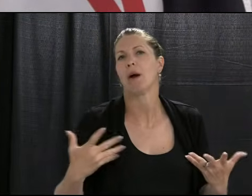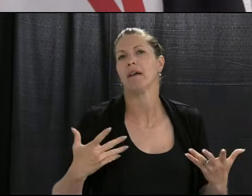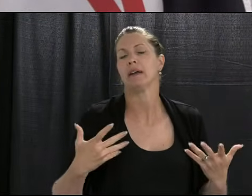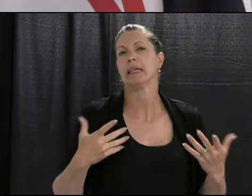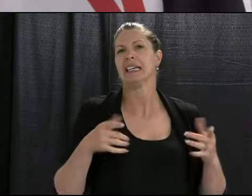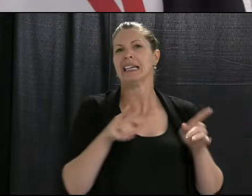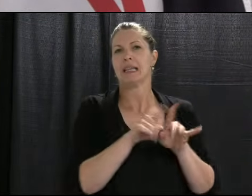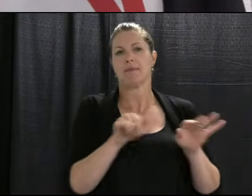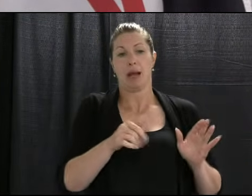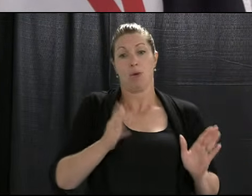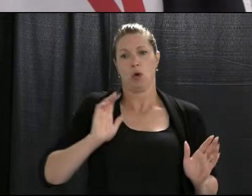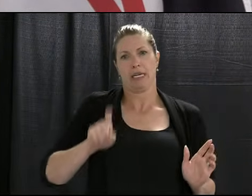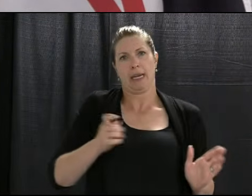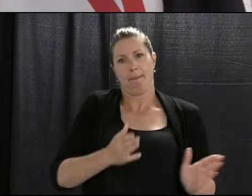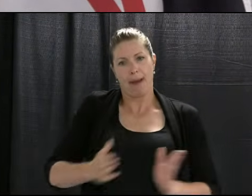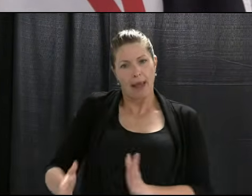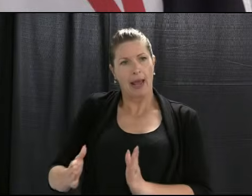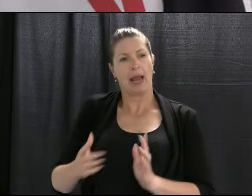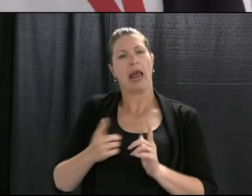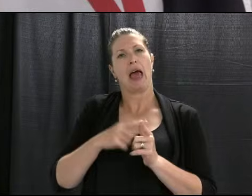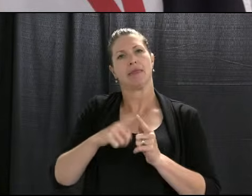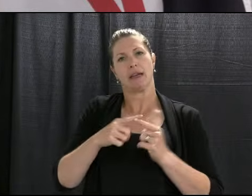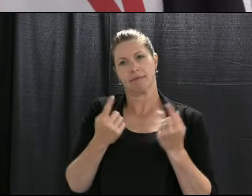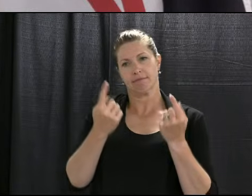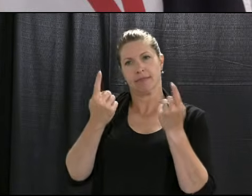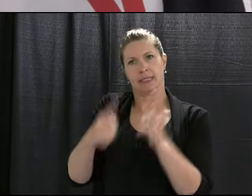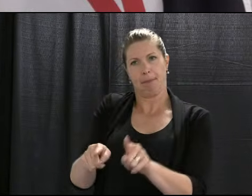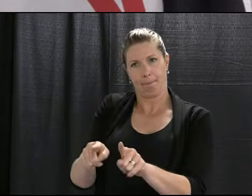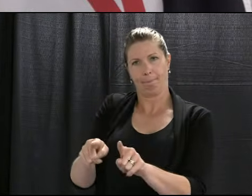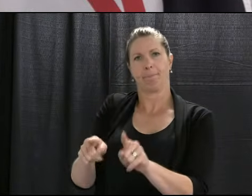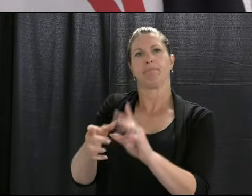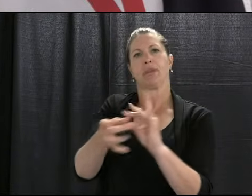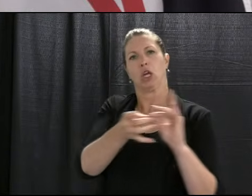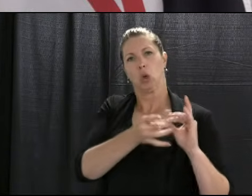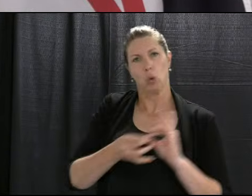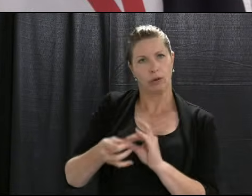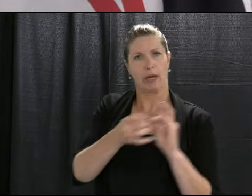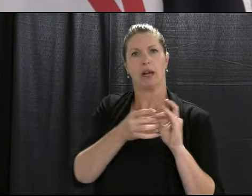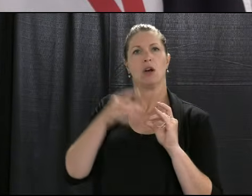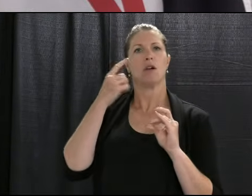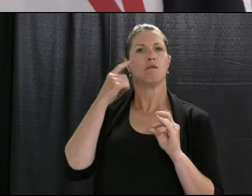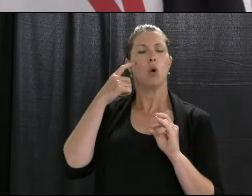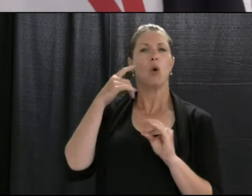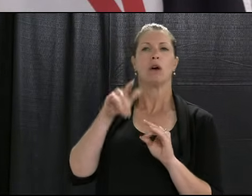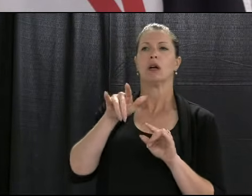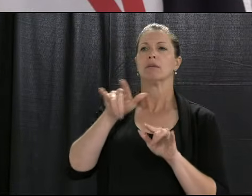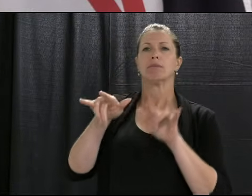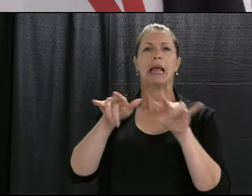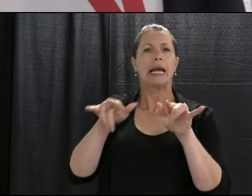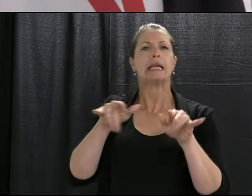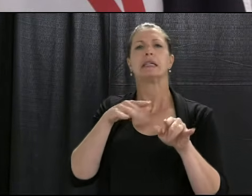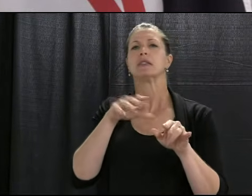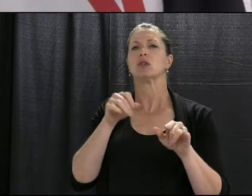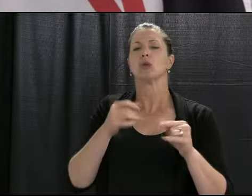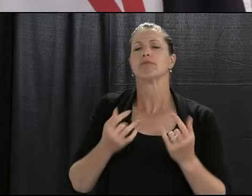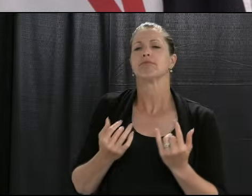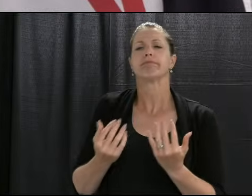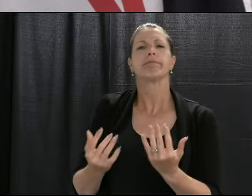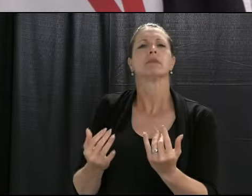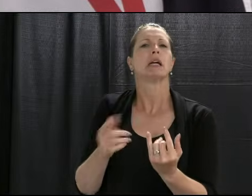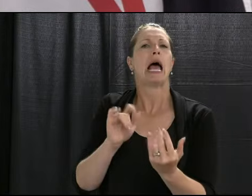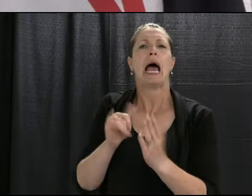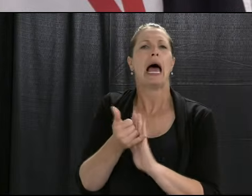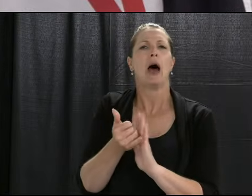and execution through the Emergency Operations Centre of air transportation and large-scale evacuation and movement operations from the